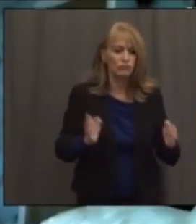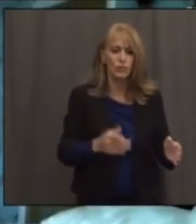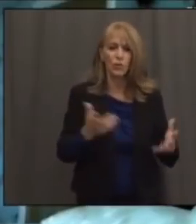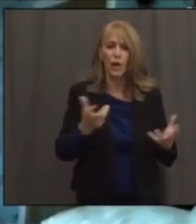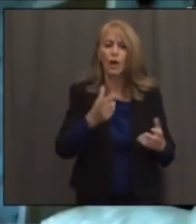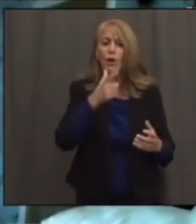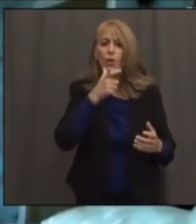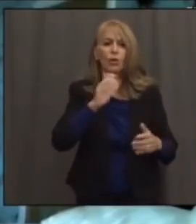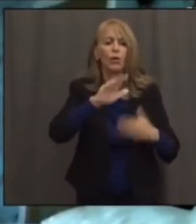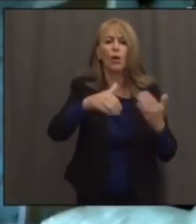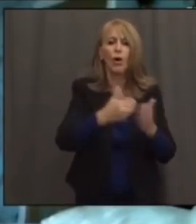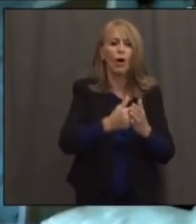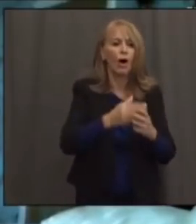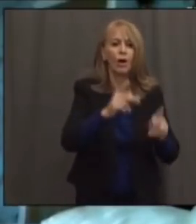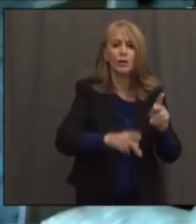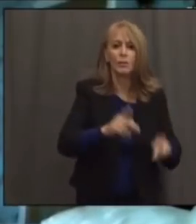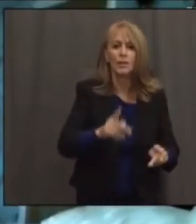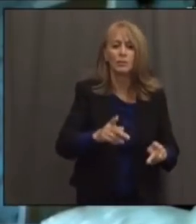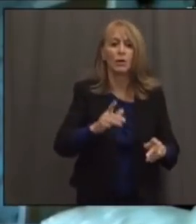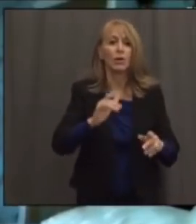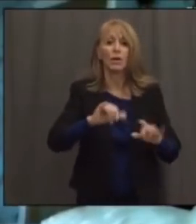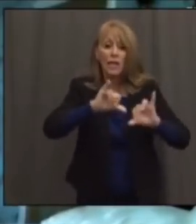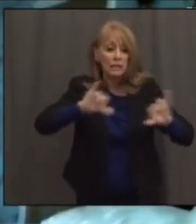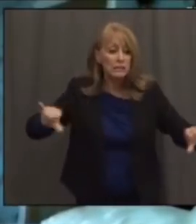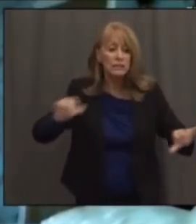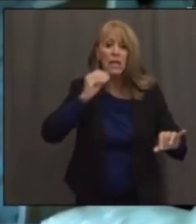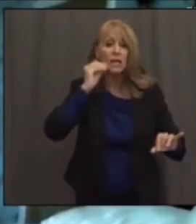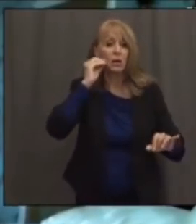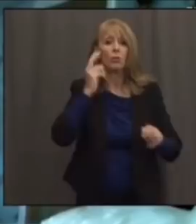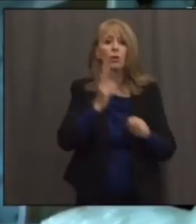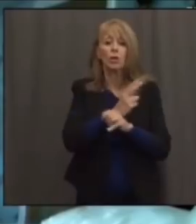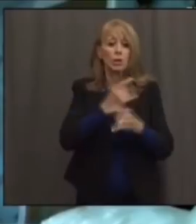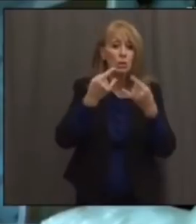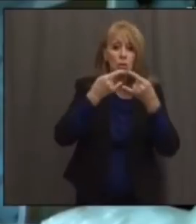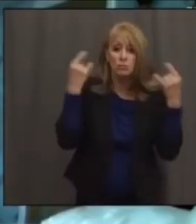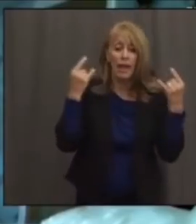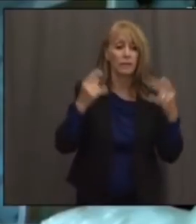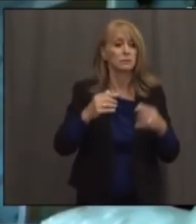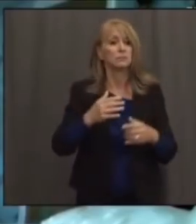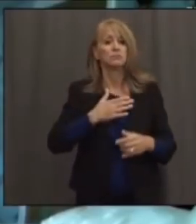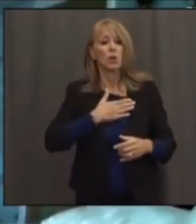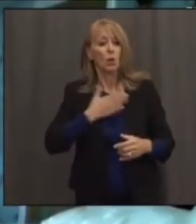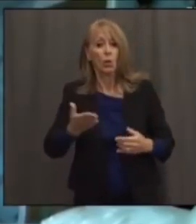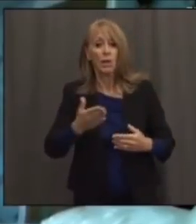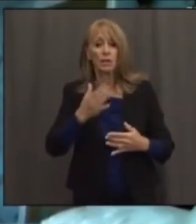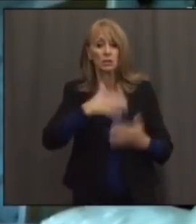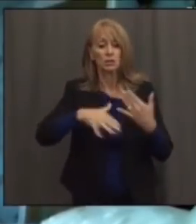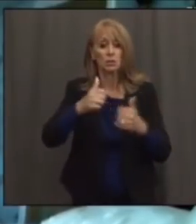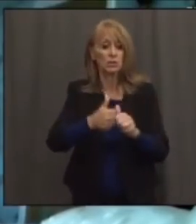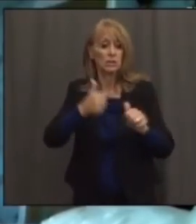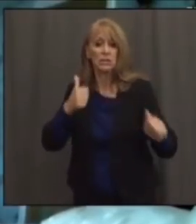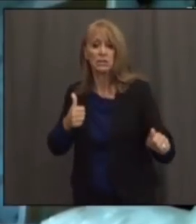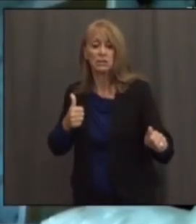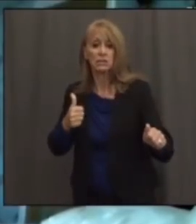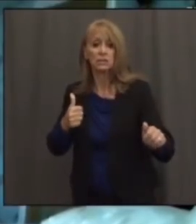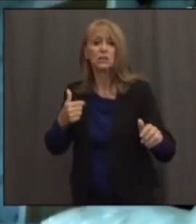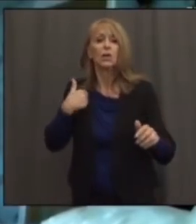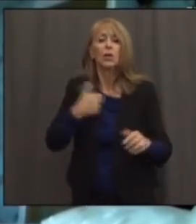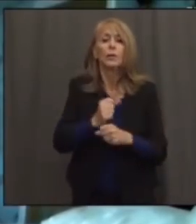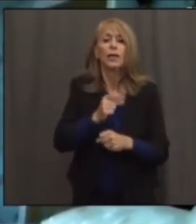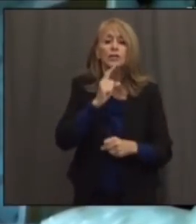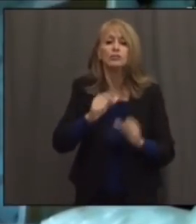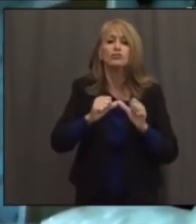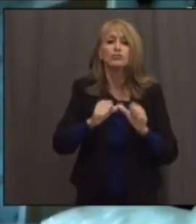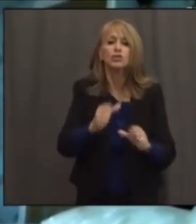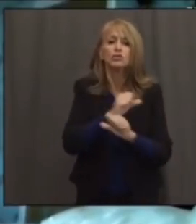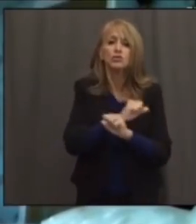really the fellow citizens who went through lockdown, who used face masks, who socially distanced each other and kept ourselves safe